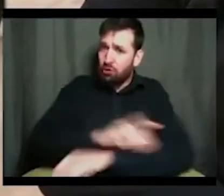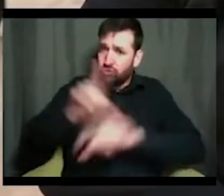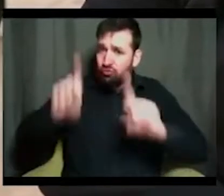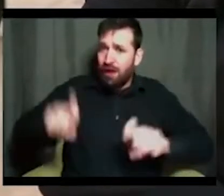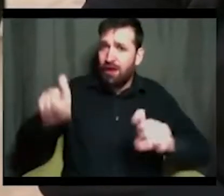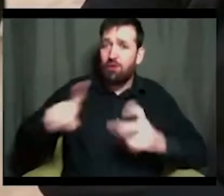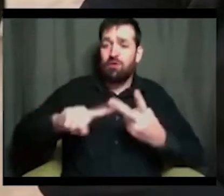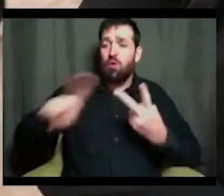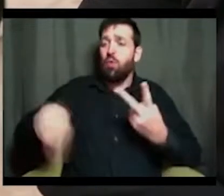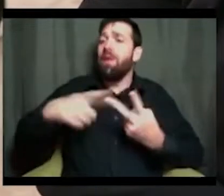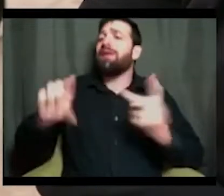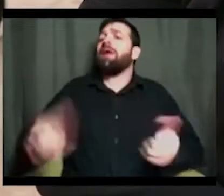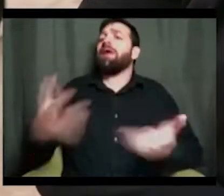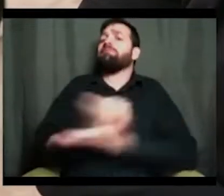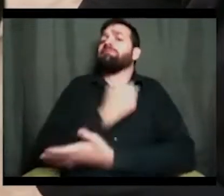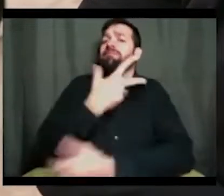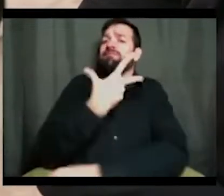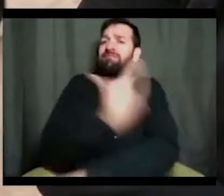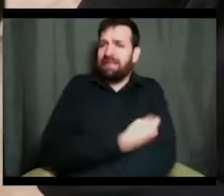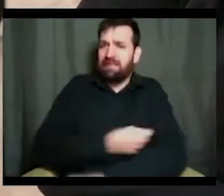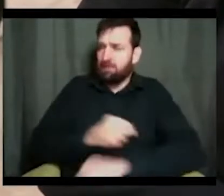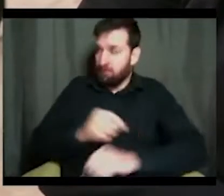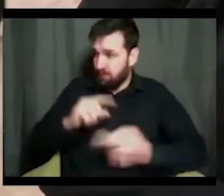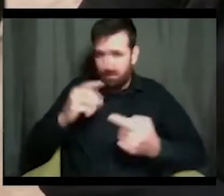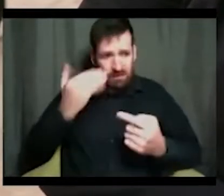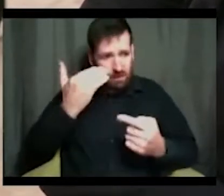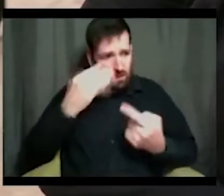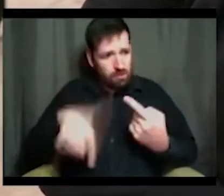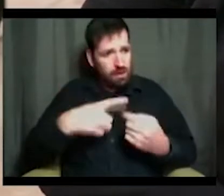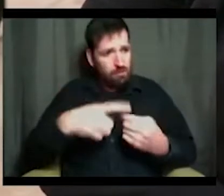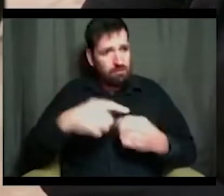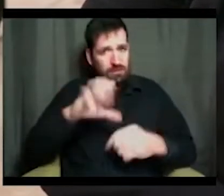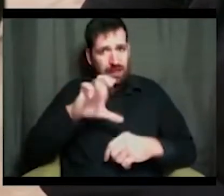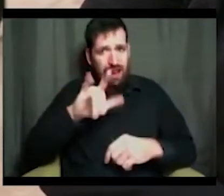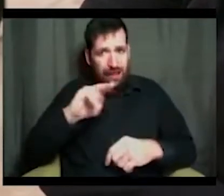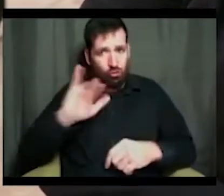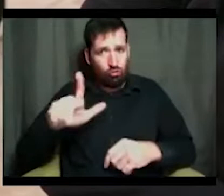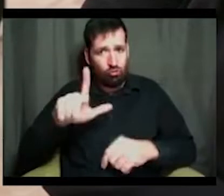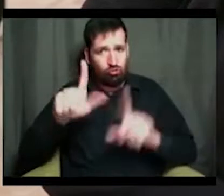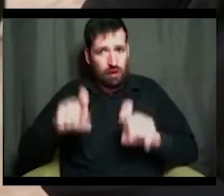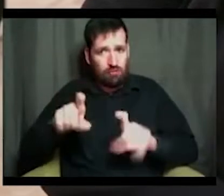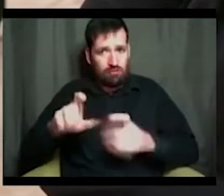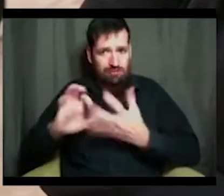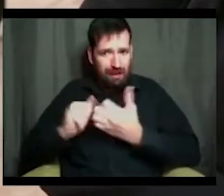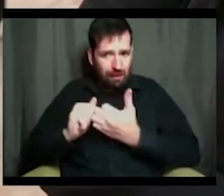my vaccine?" He knows to ask about clinical trials? Yep. How? Well, because